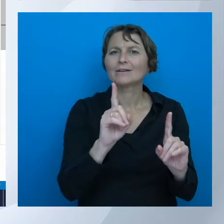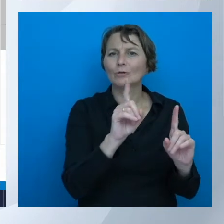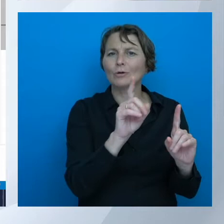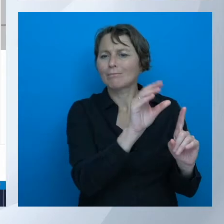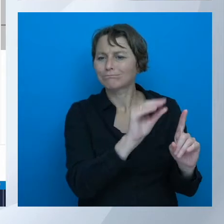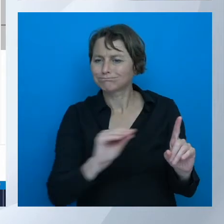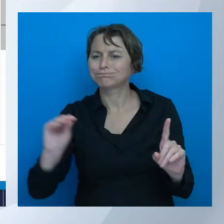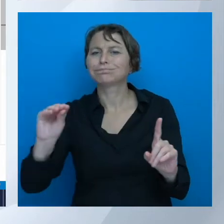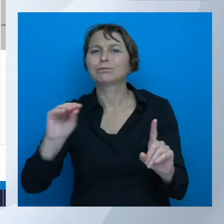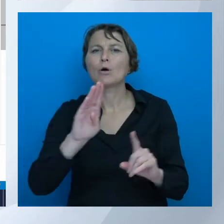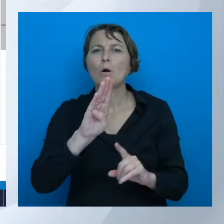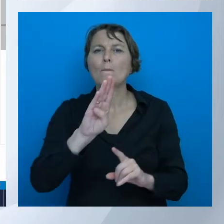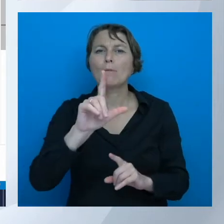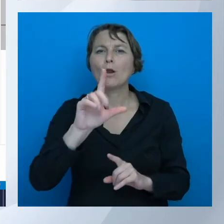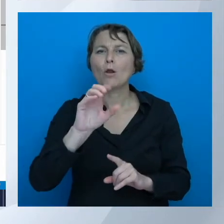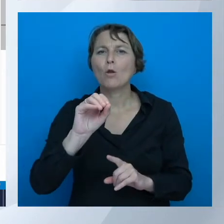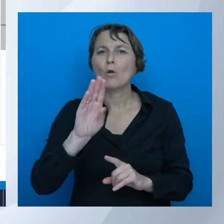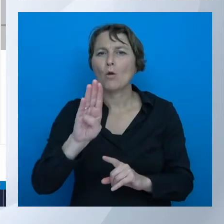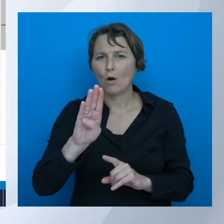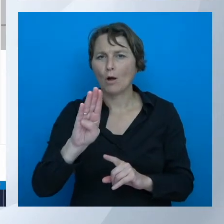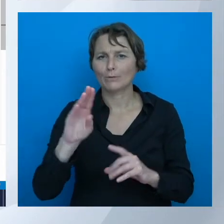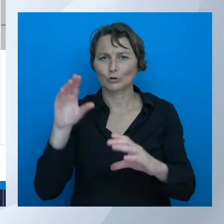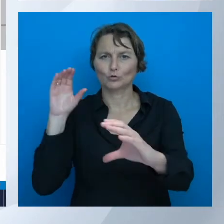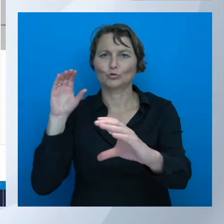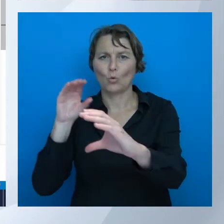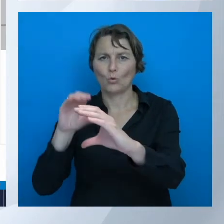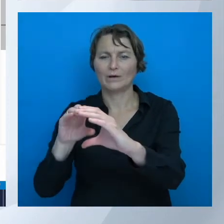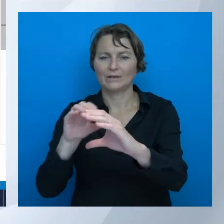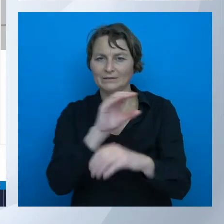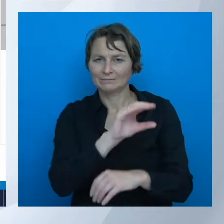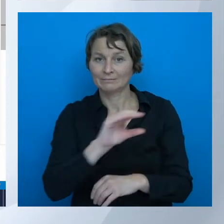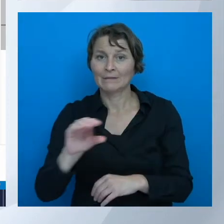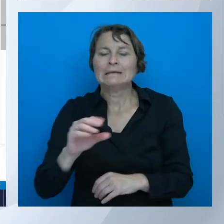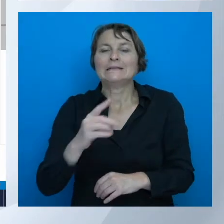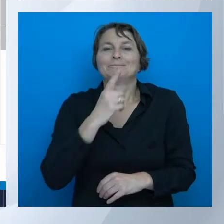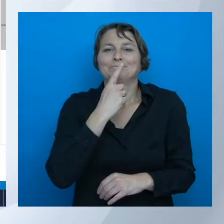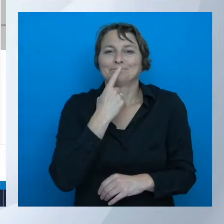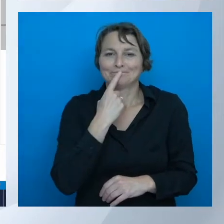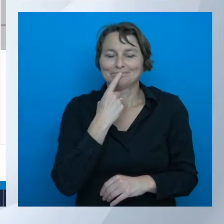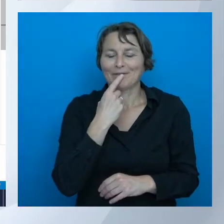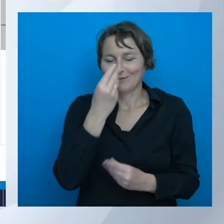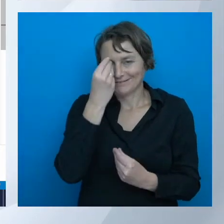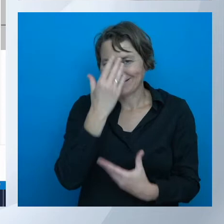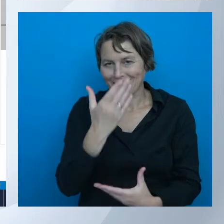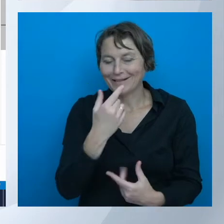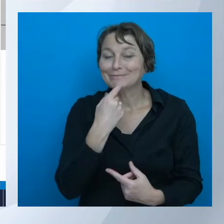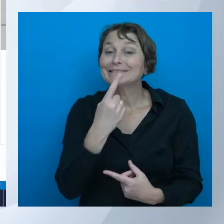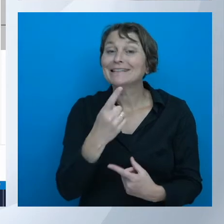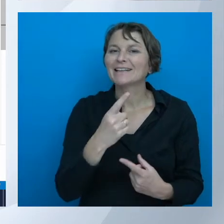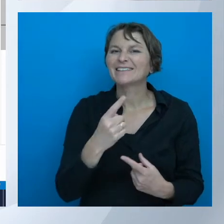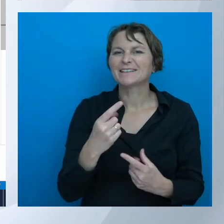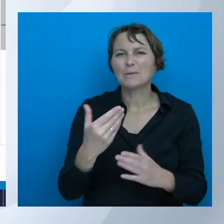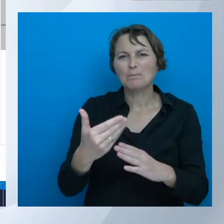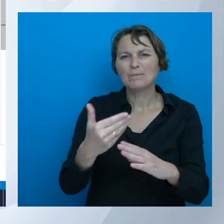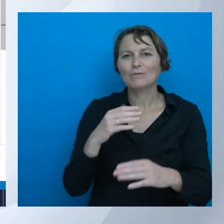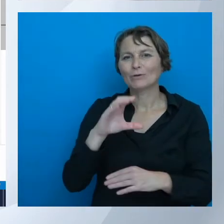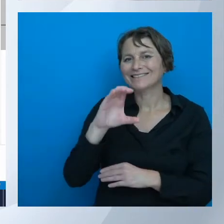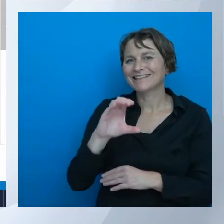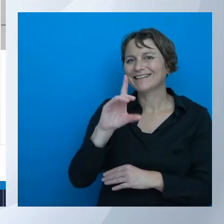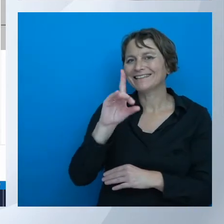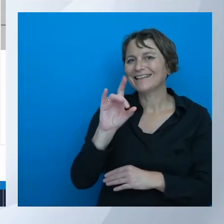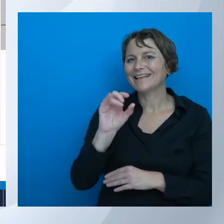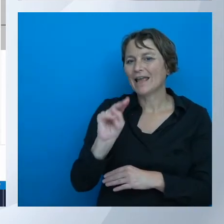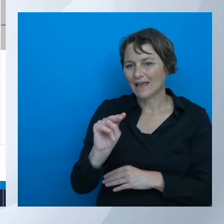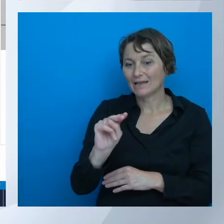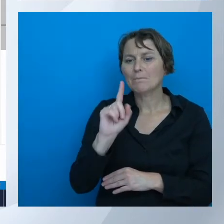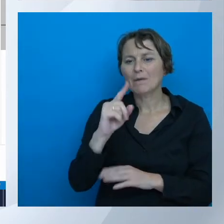finally, what I'll need to do, and that's a remark that I forgot the first time, I'll actually have to make sure that the CDN is purged, because if you don't do that,